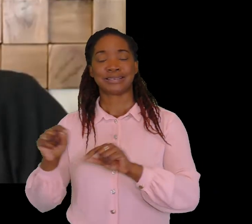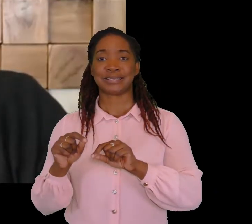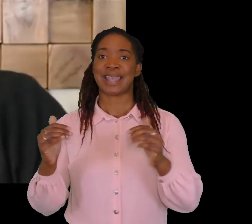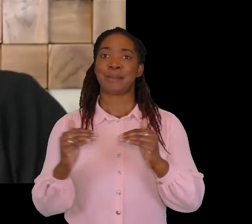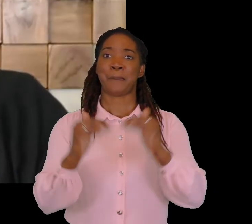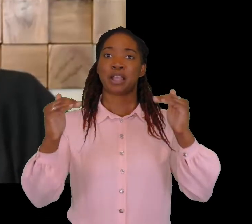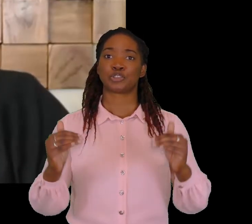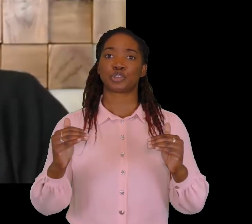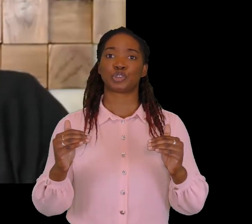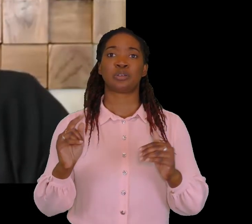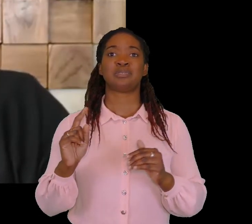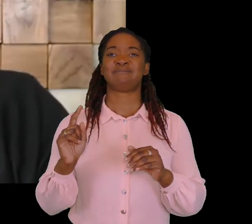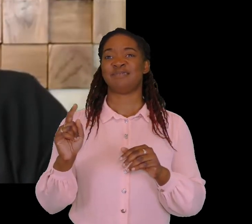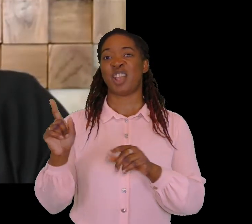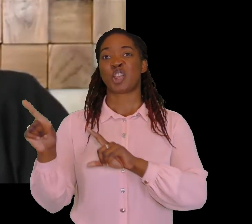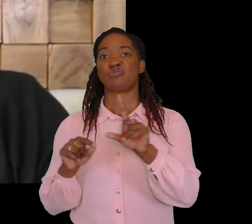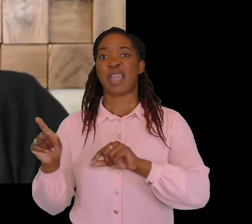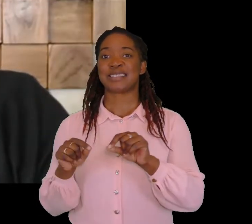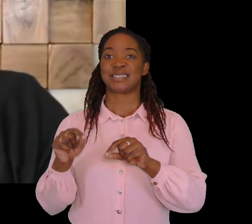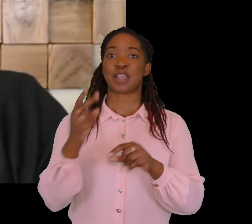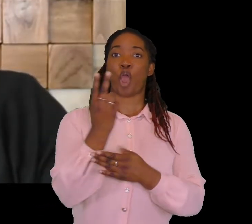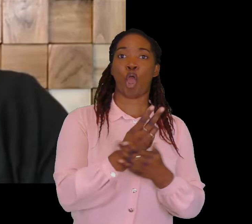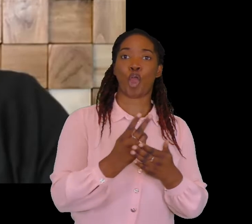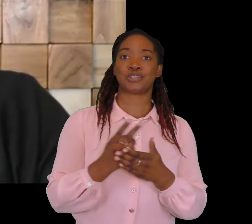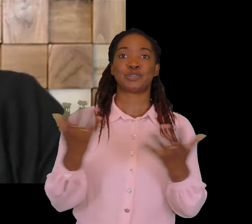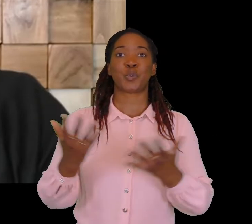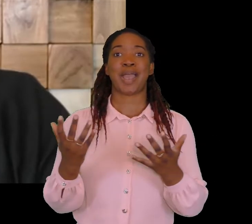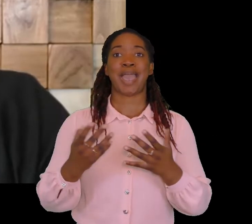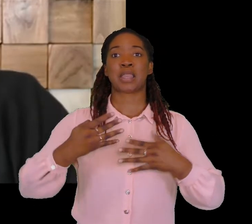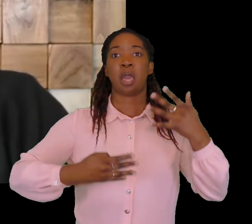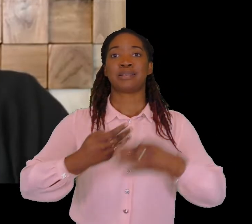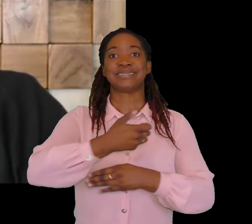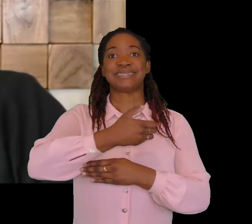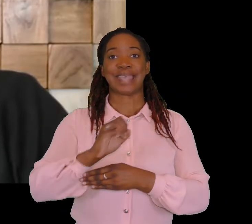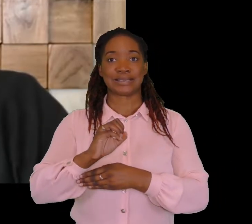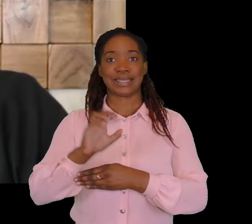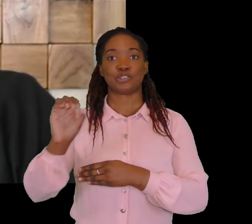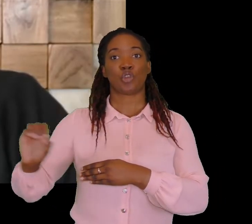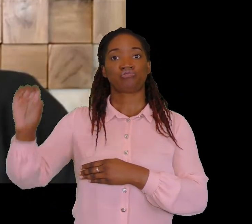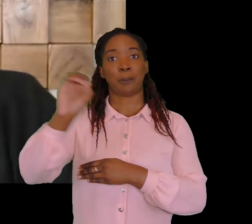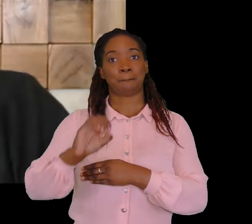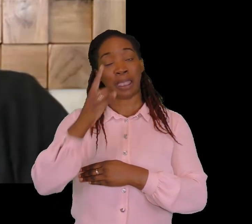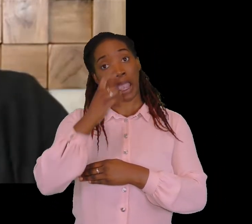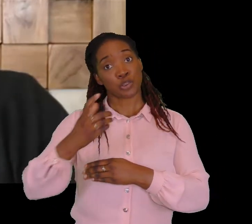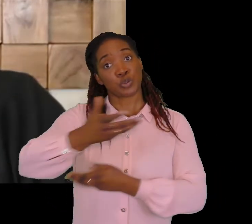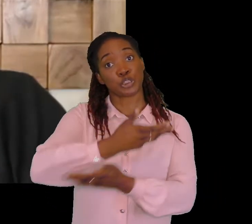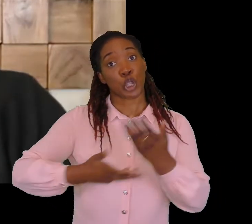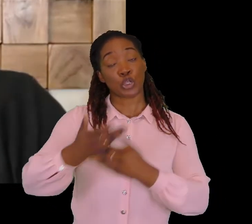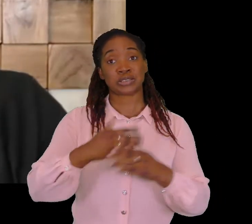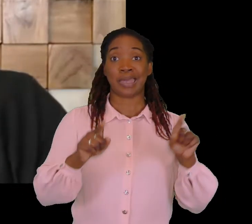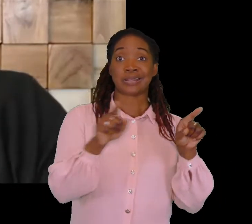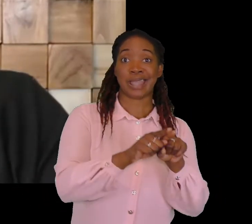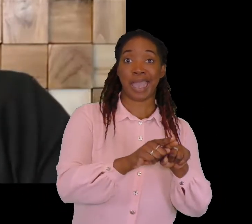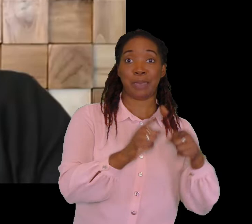the UK. Can the panelists discuss these similarities and possible differences? So looking at, I guess,